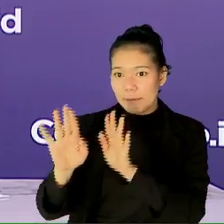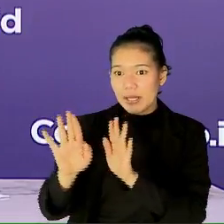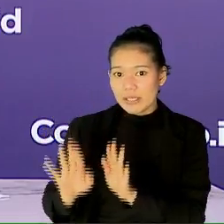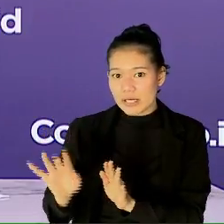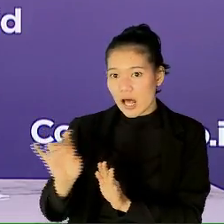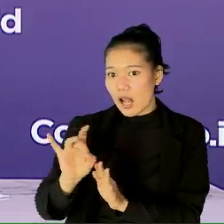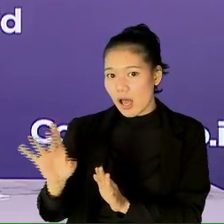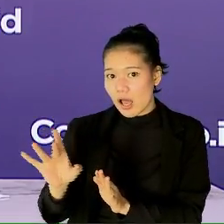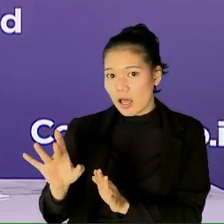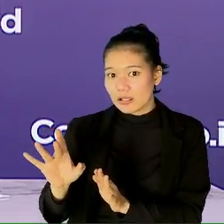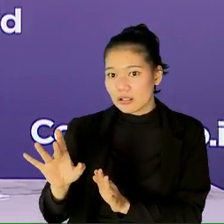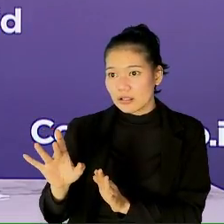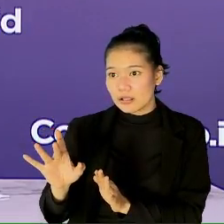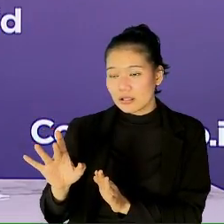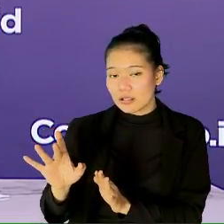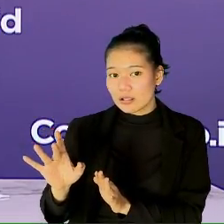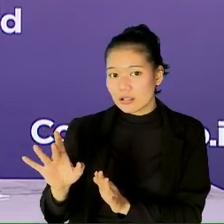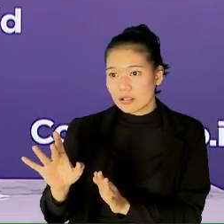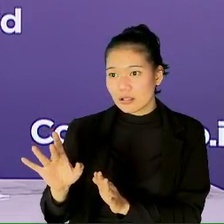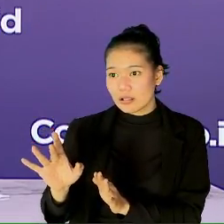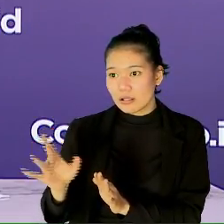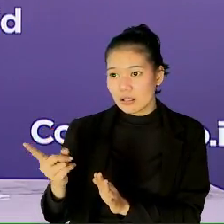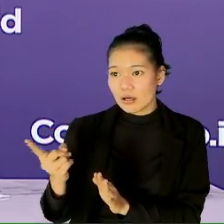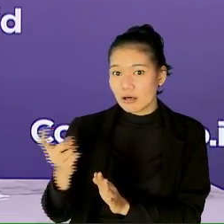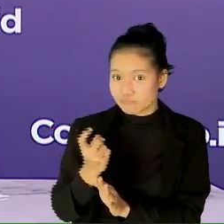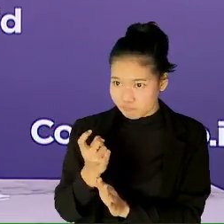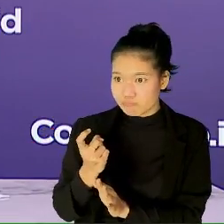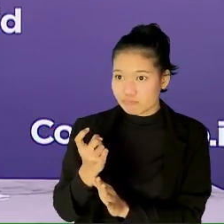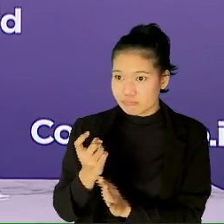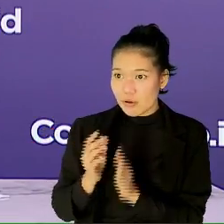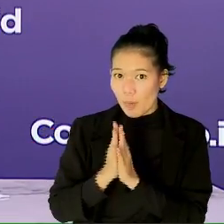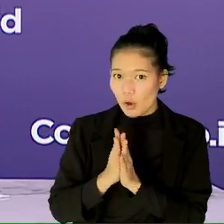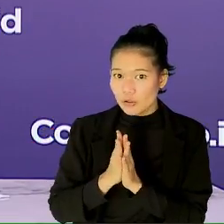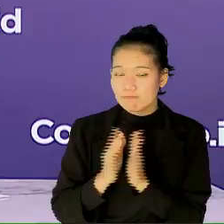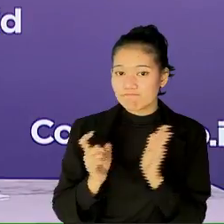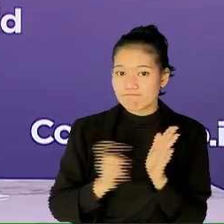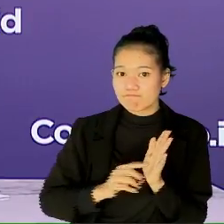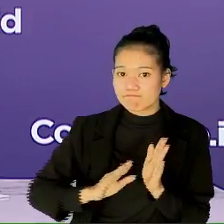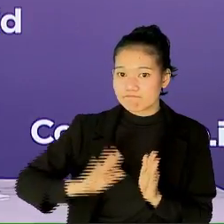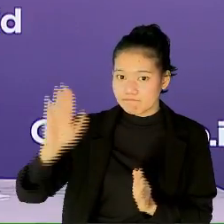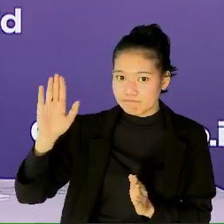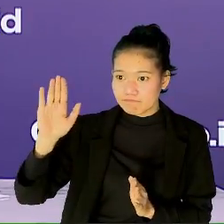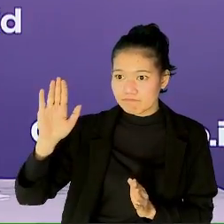media conference, if you want to ask, please do so.